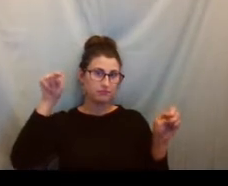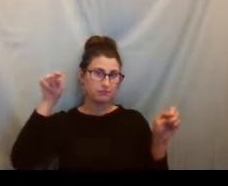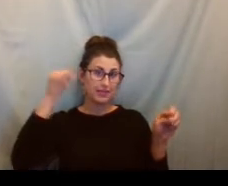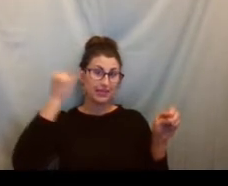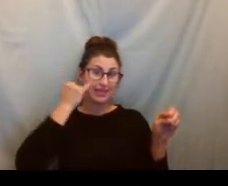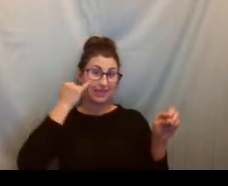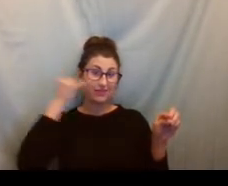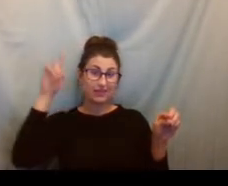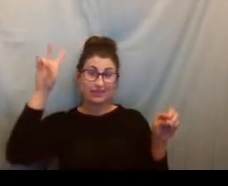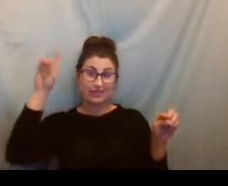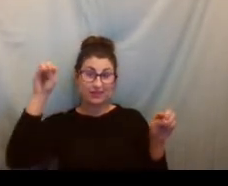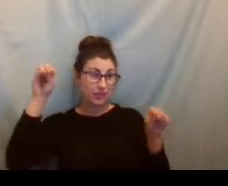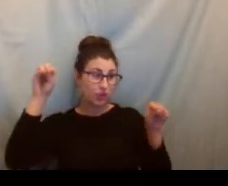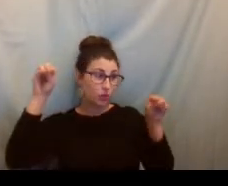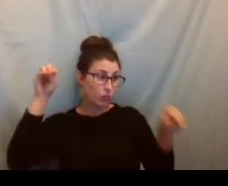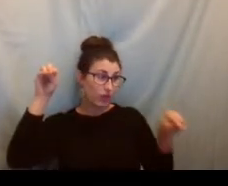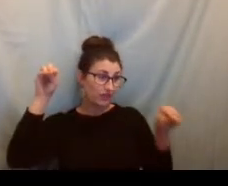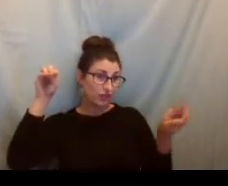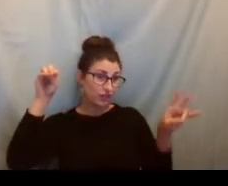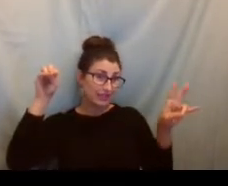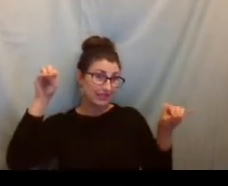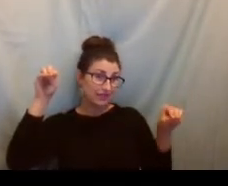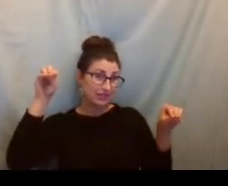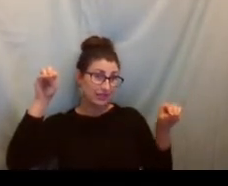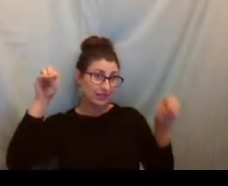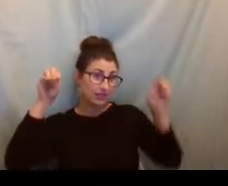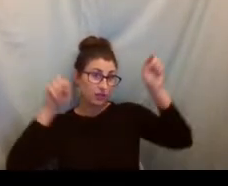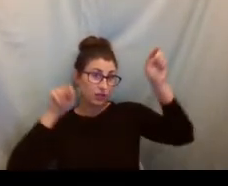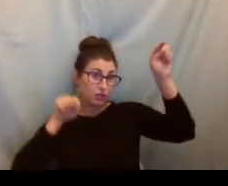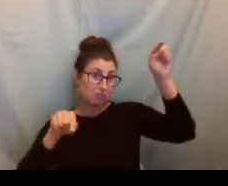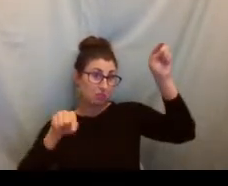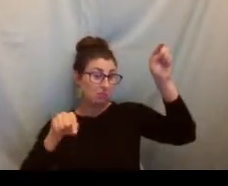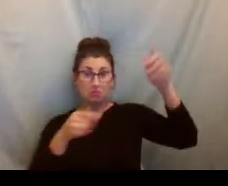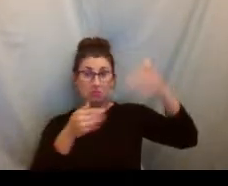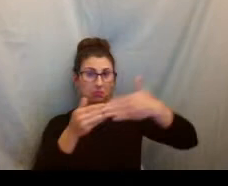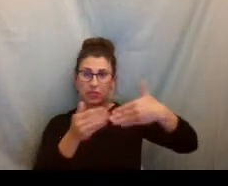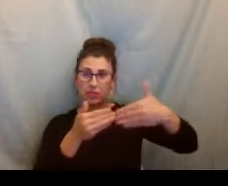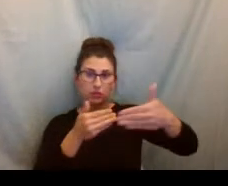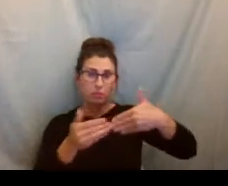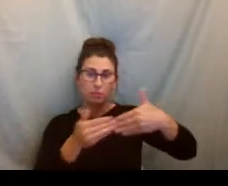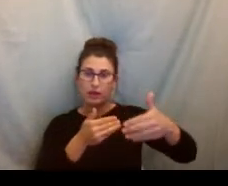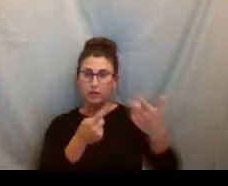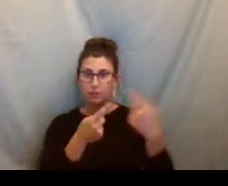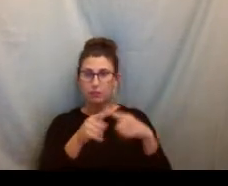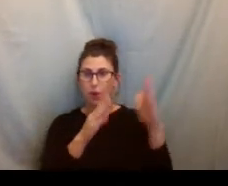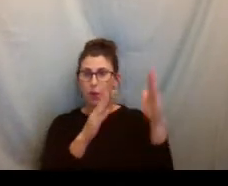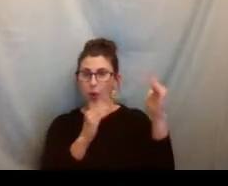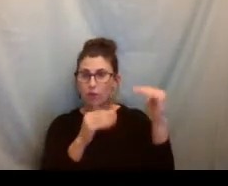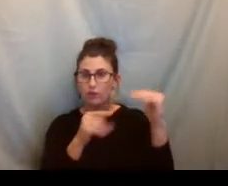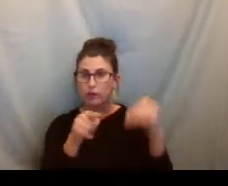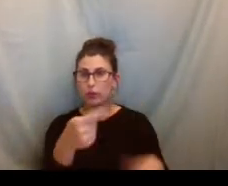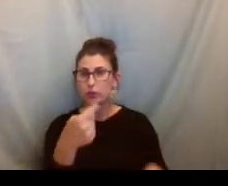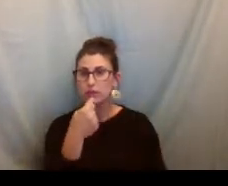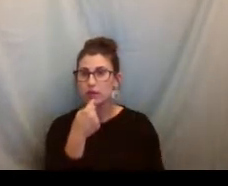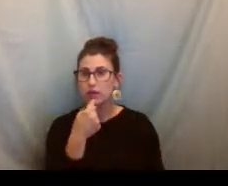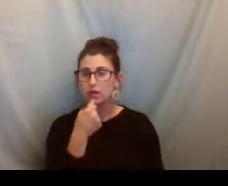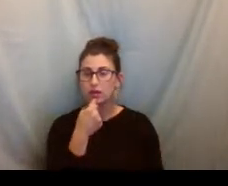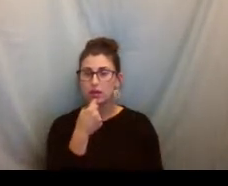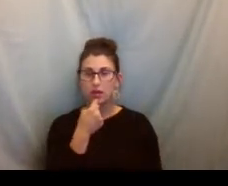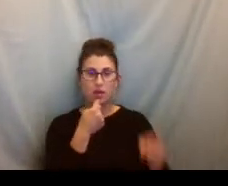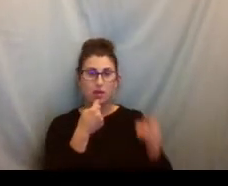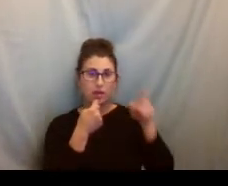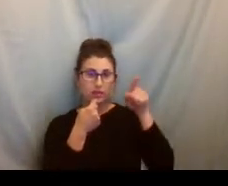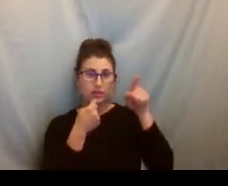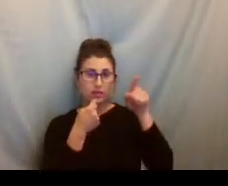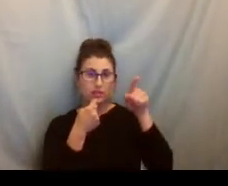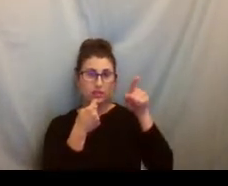that's 70, over here or over here, it doesn't matter which way you go. Hopefully you said that